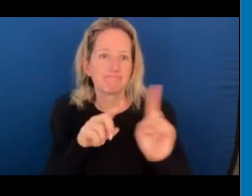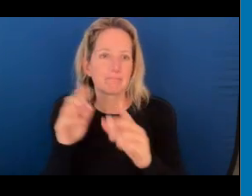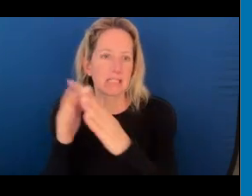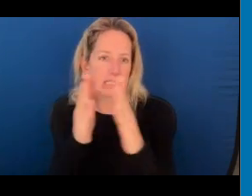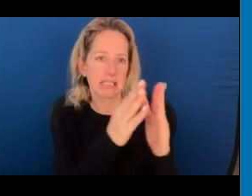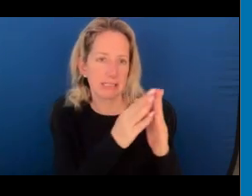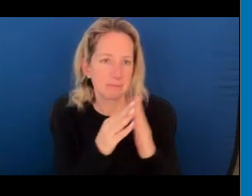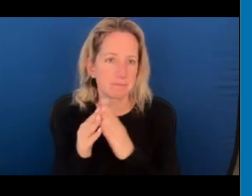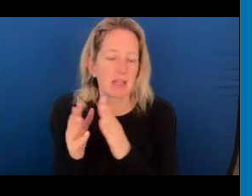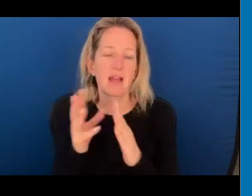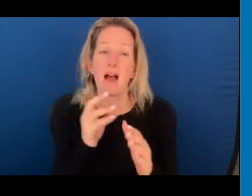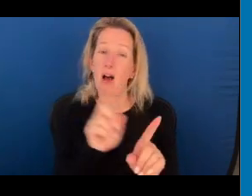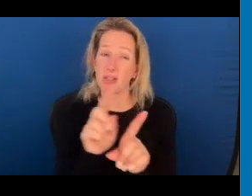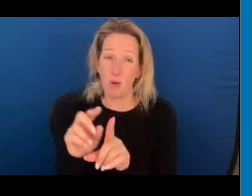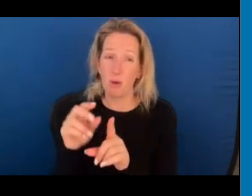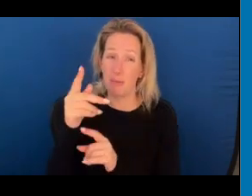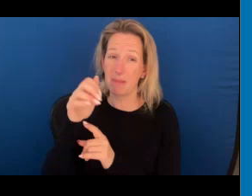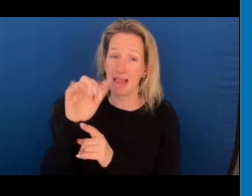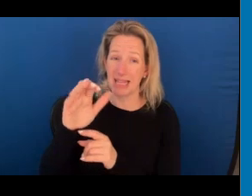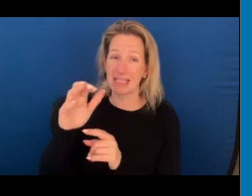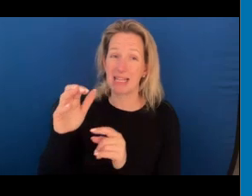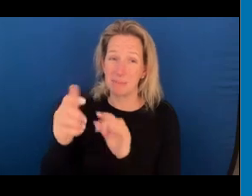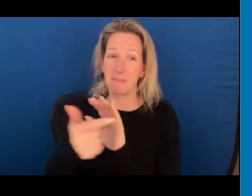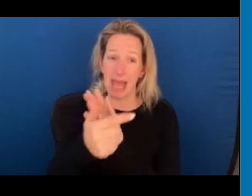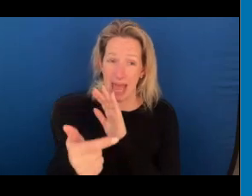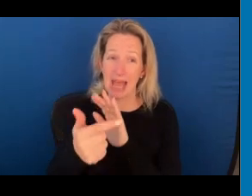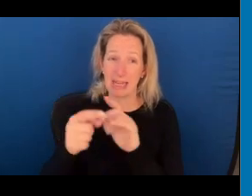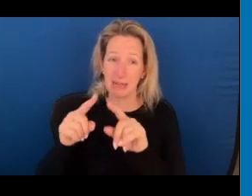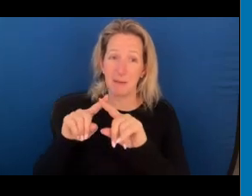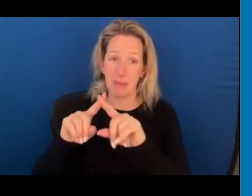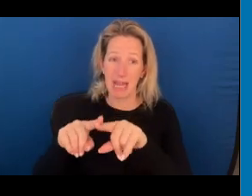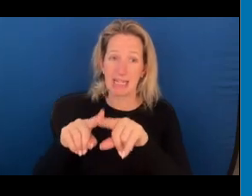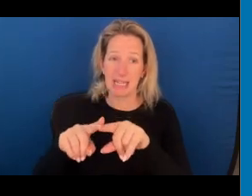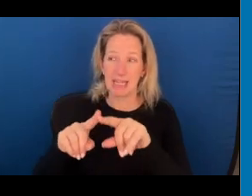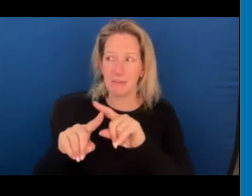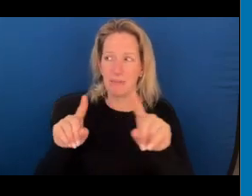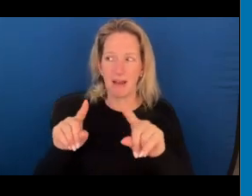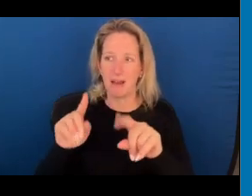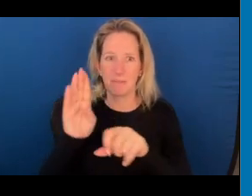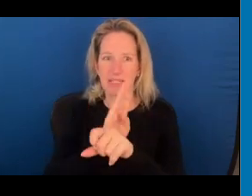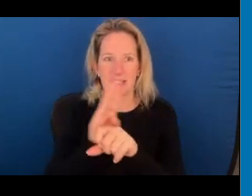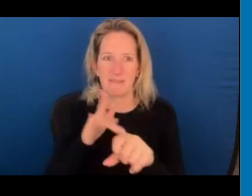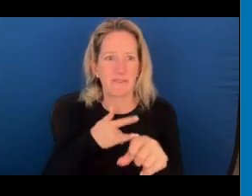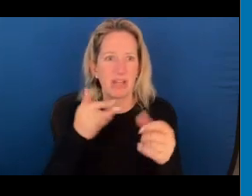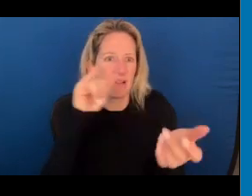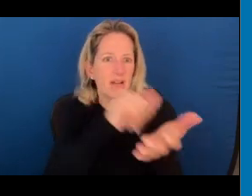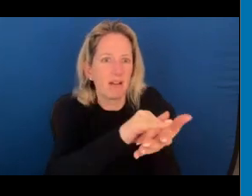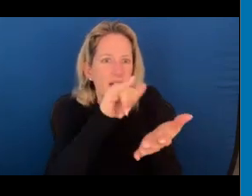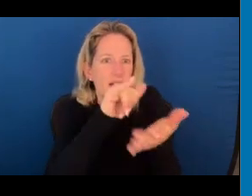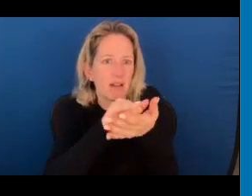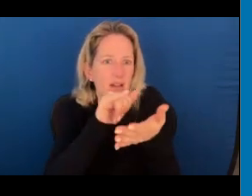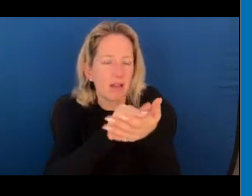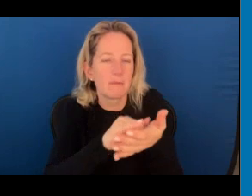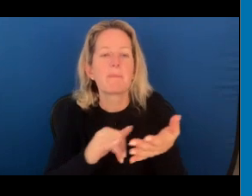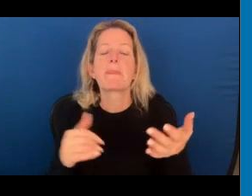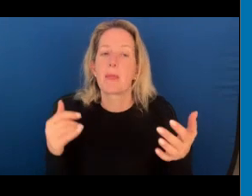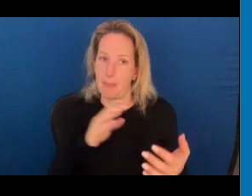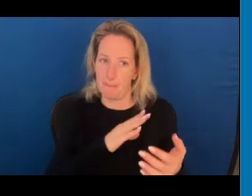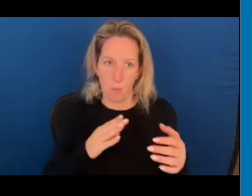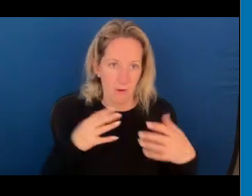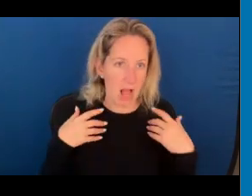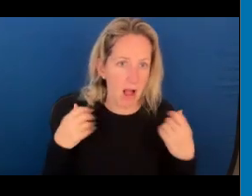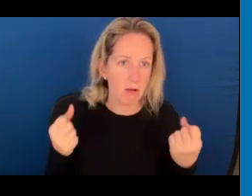the considering like plastic bans that are impending that are not implementable. We've had the Board of Health and the health agents come to us and say, hey, can